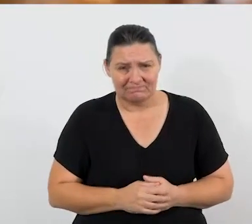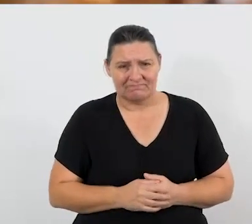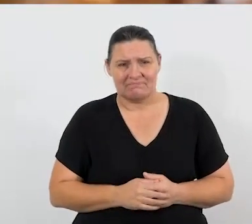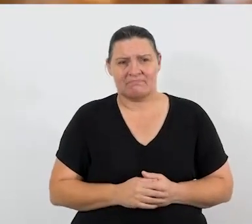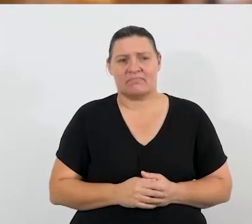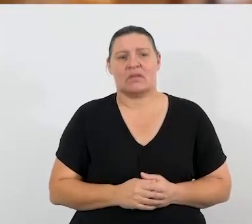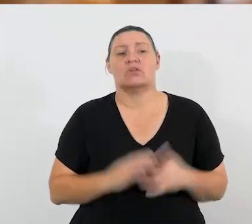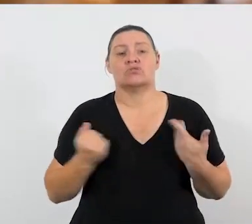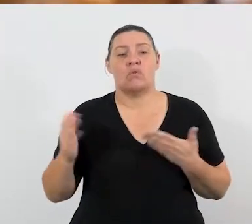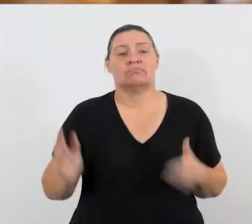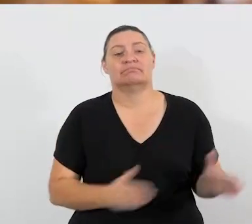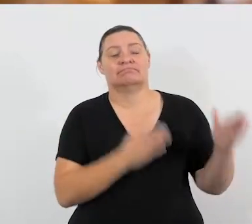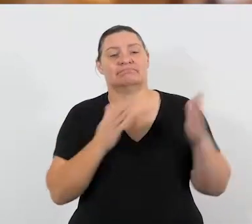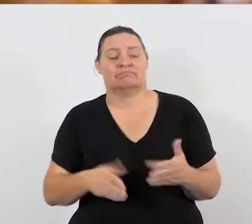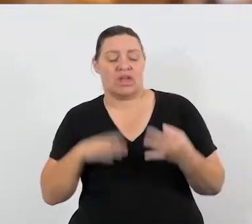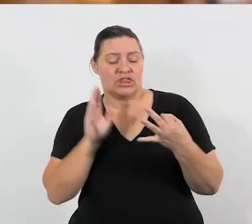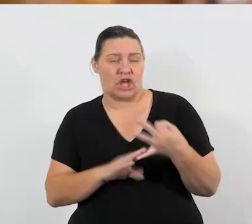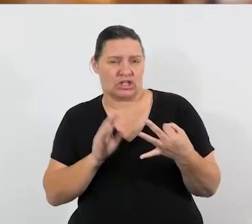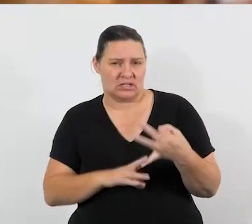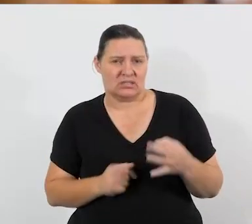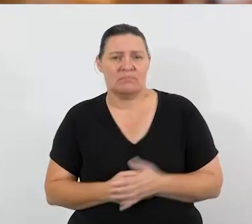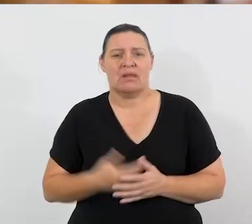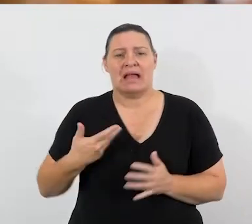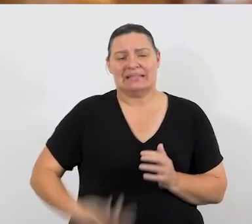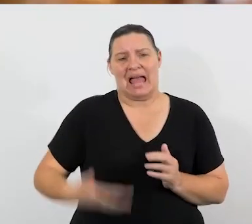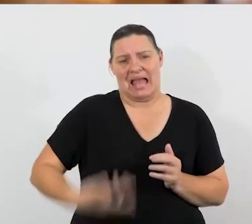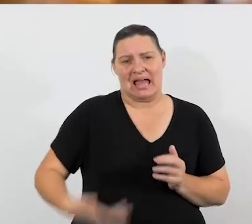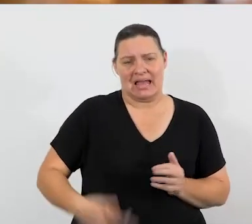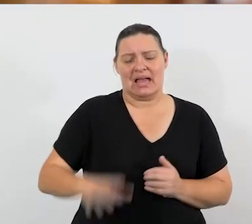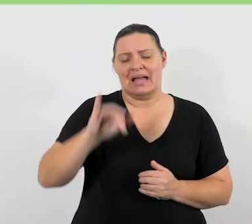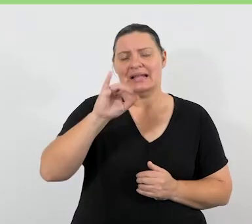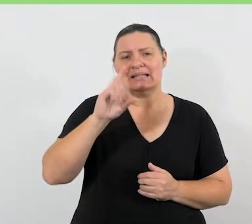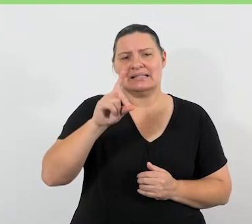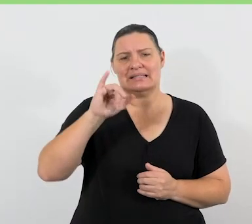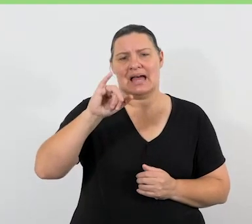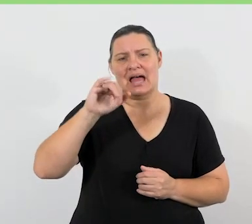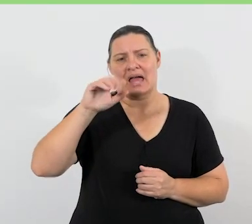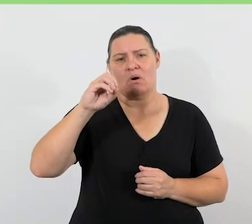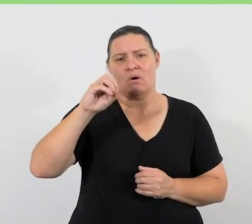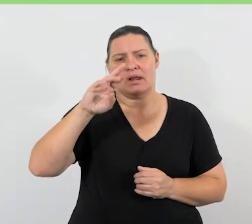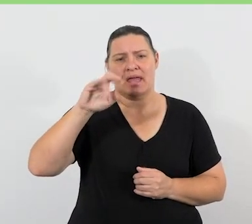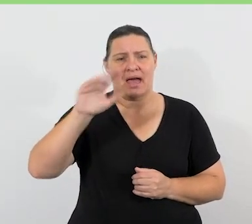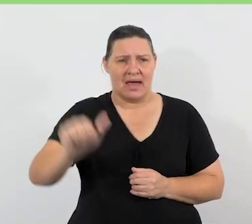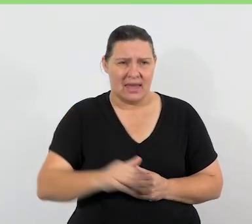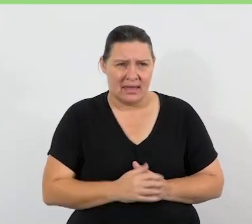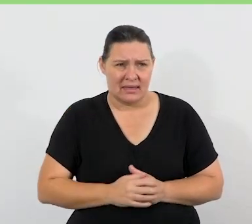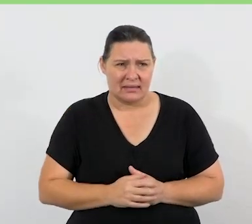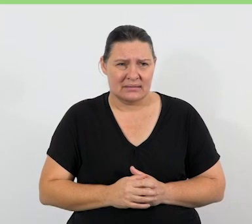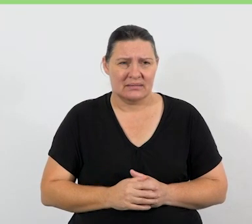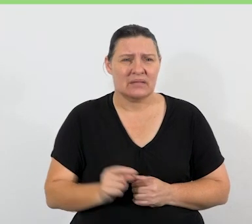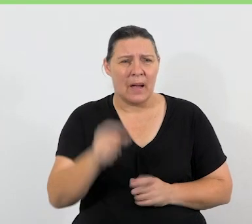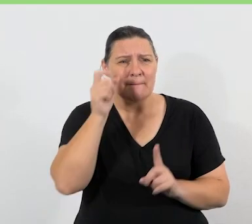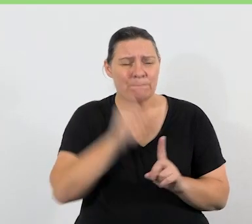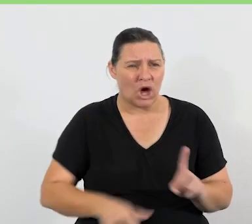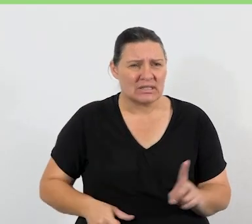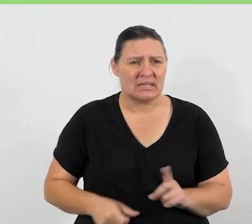Right. So we are going to move on to the third one, which is diarrhea, and this one is common. We probably all know it.